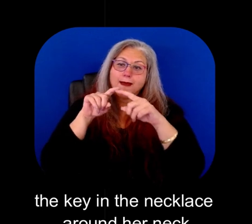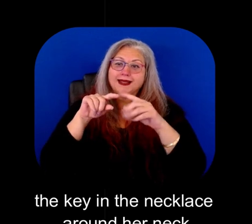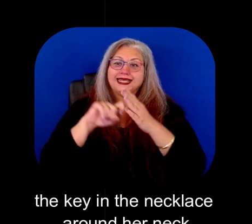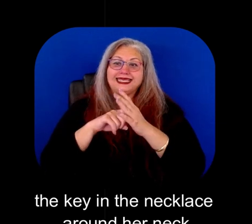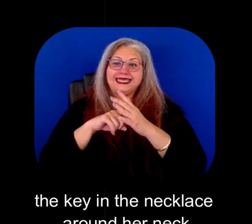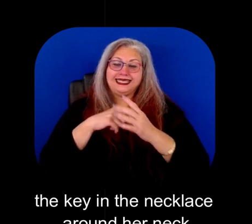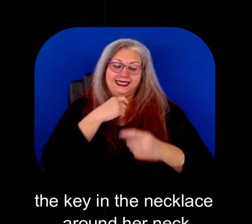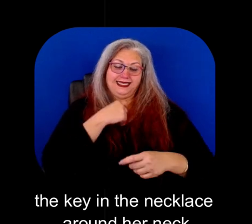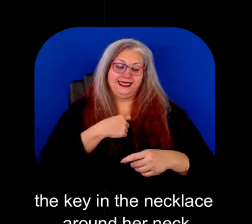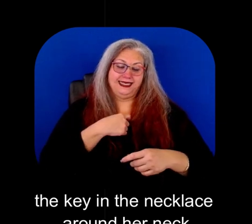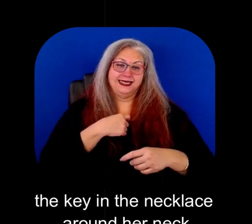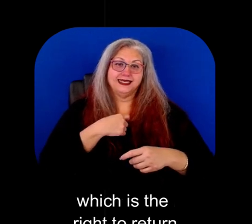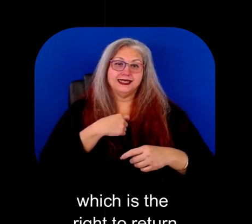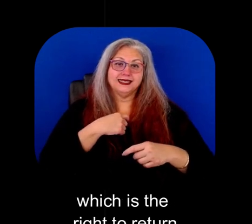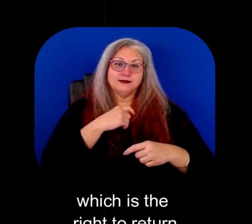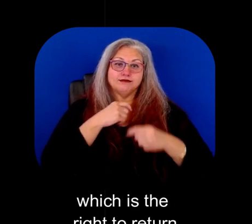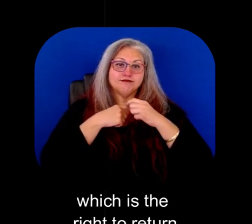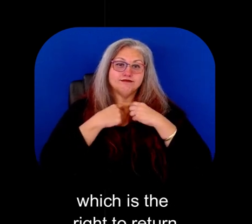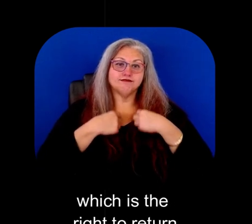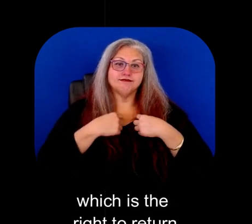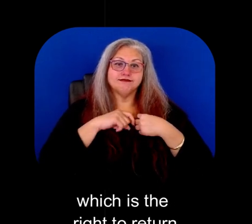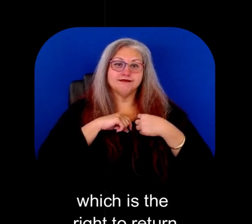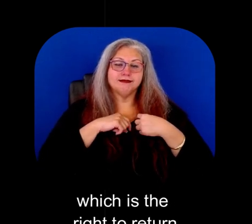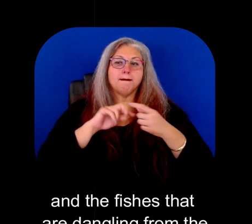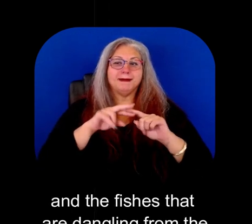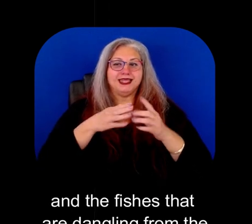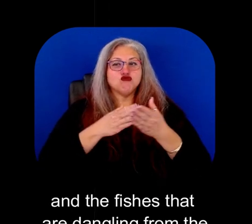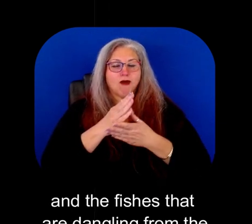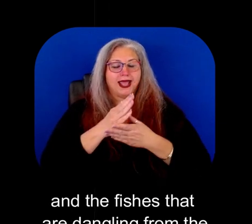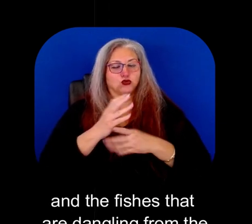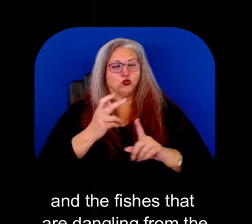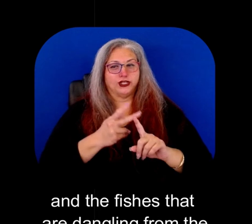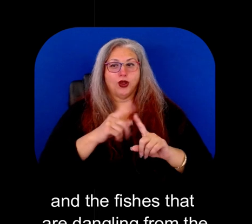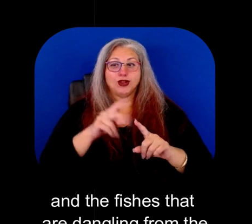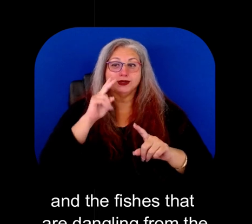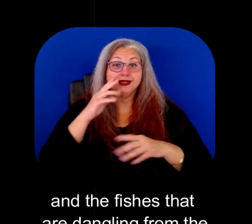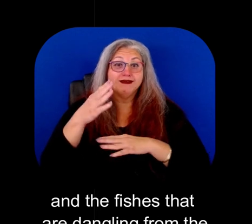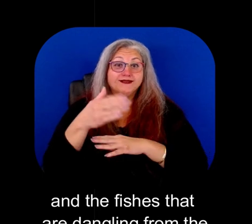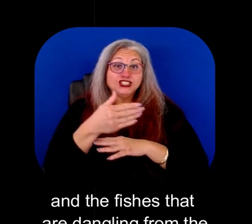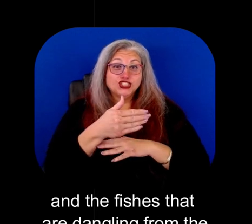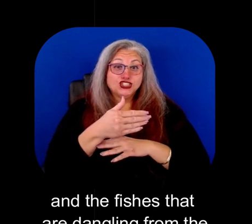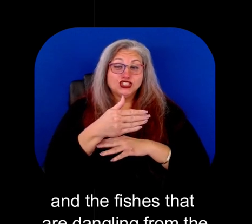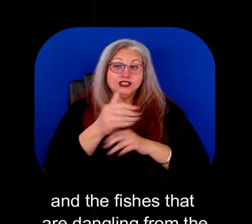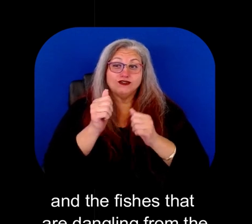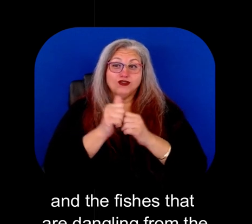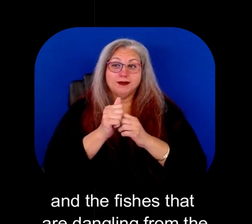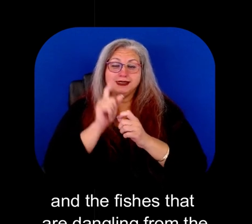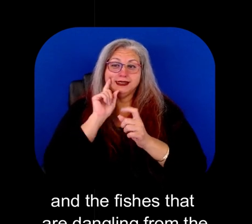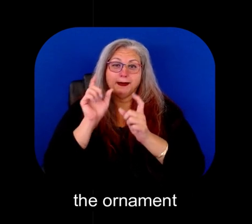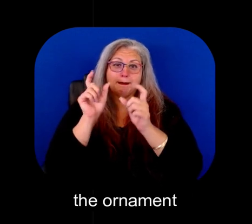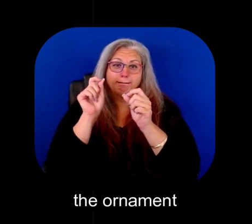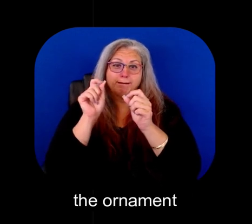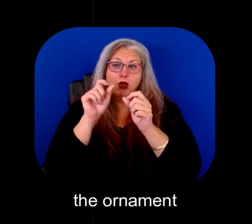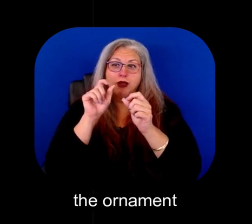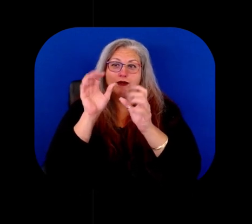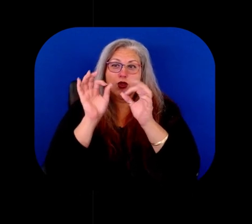the necklace around her neck, which is the right to return, and the fishes that are dangling from